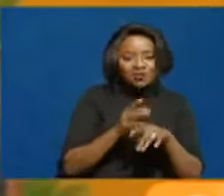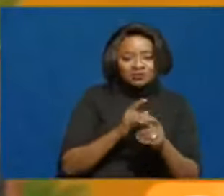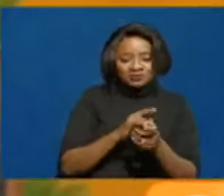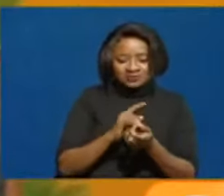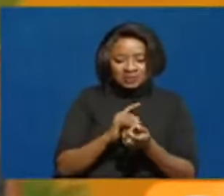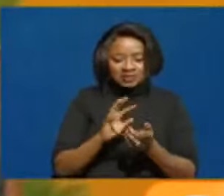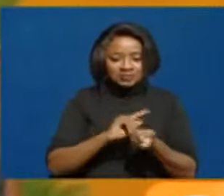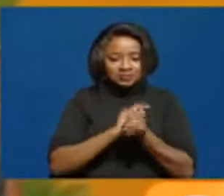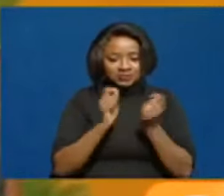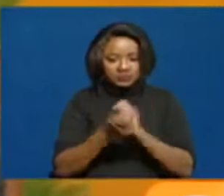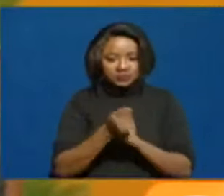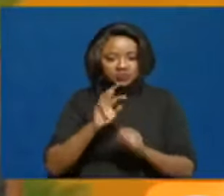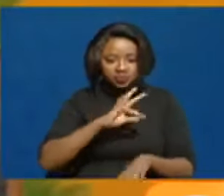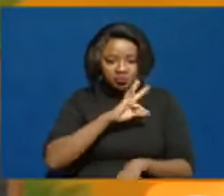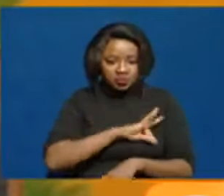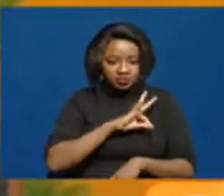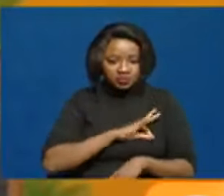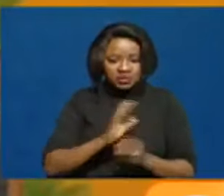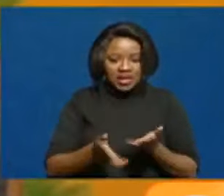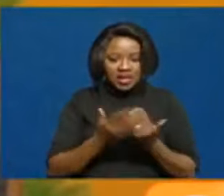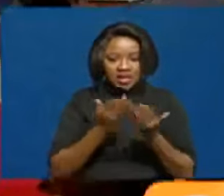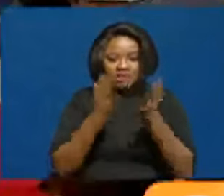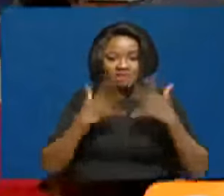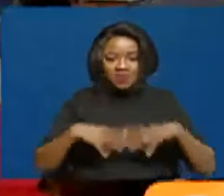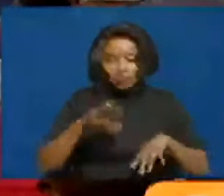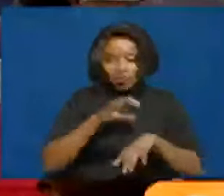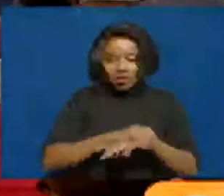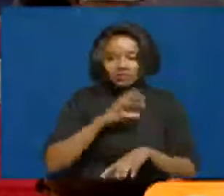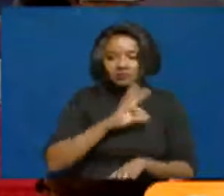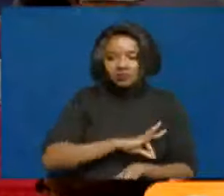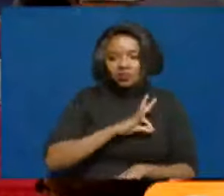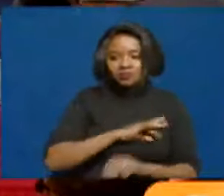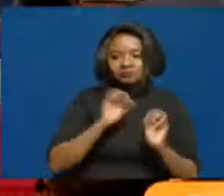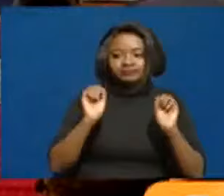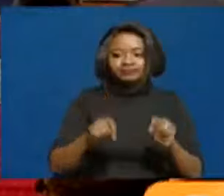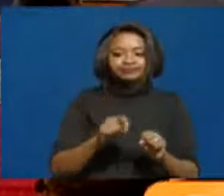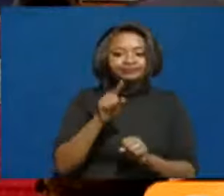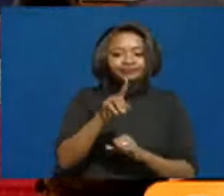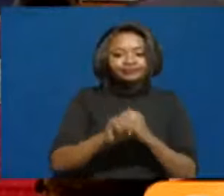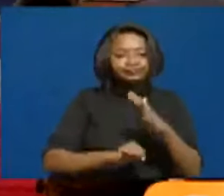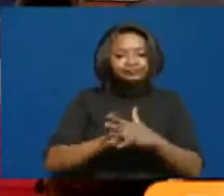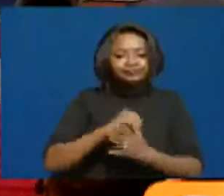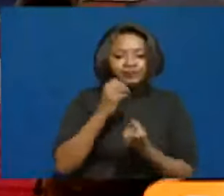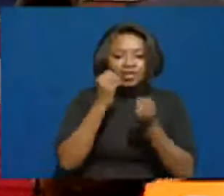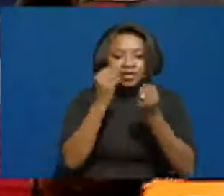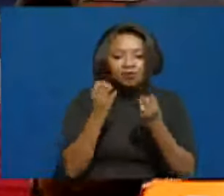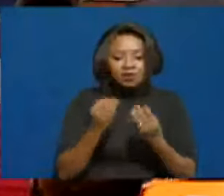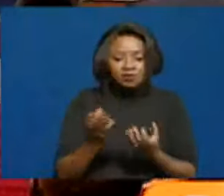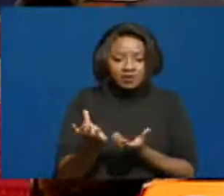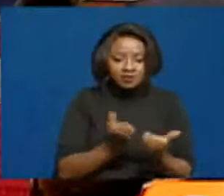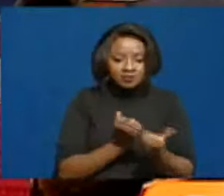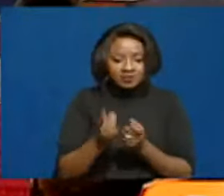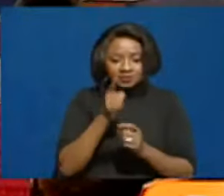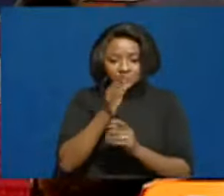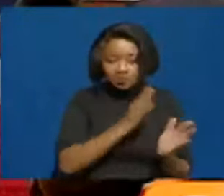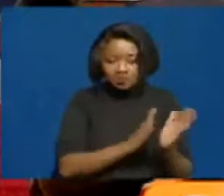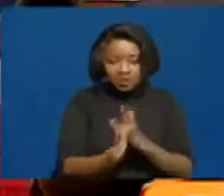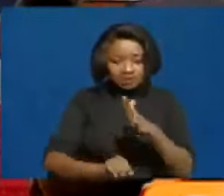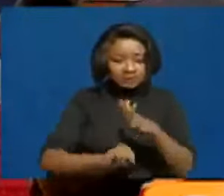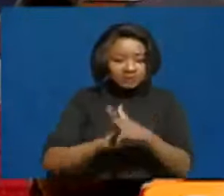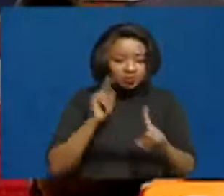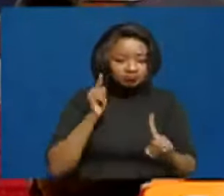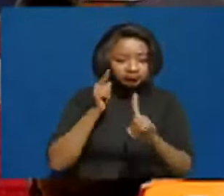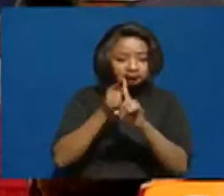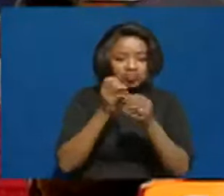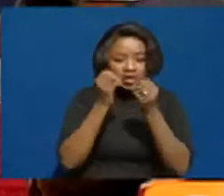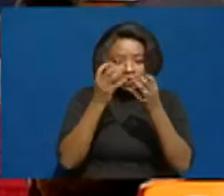money actually into people's pockets. Mm-hmm. And how many enterprises have you supported under SWIFT, and how many do you intend to support? Yeah. And how do